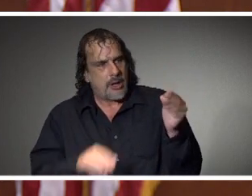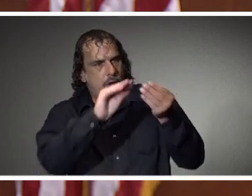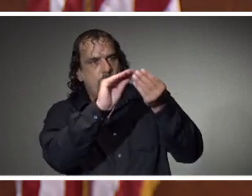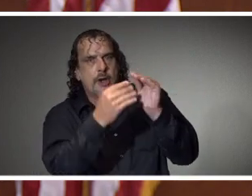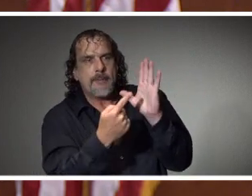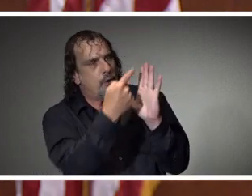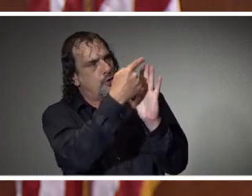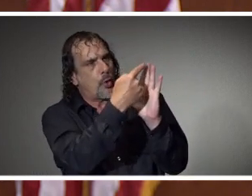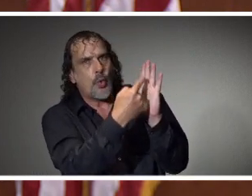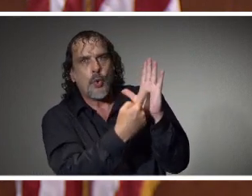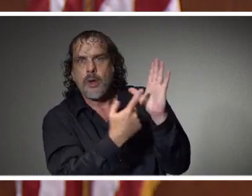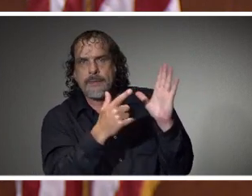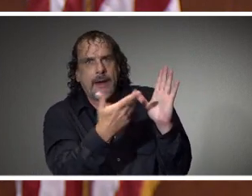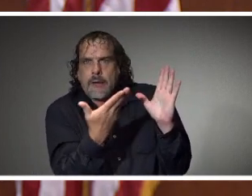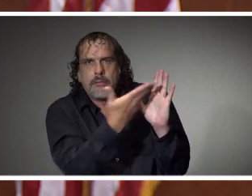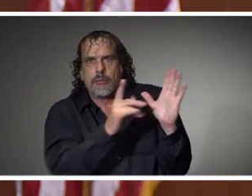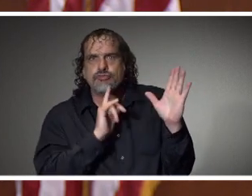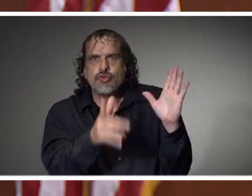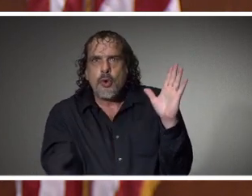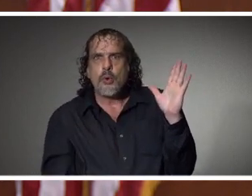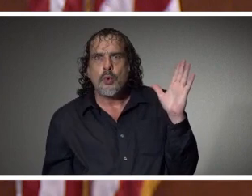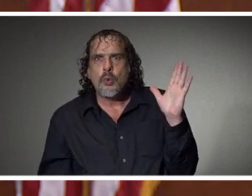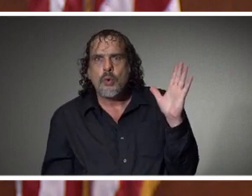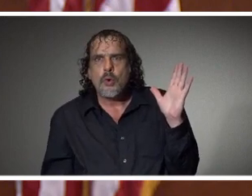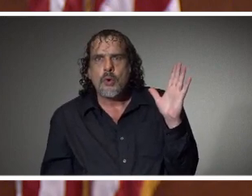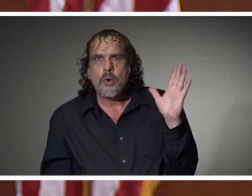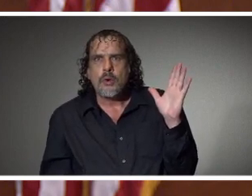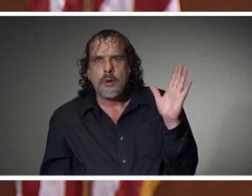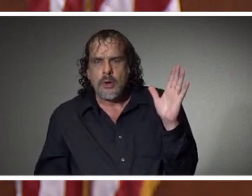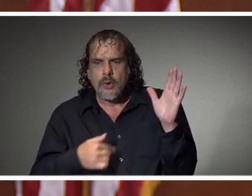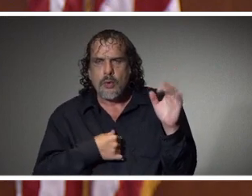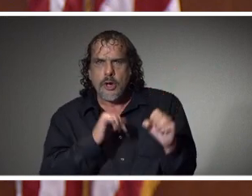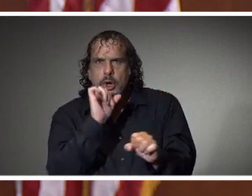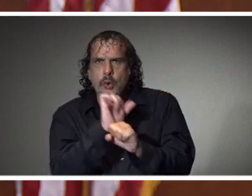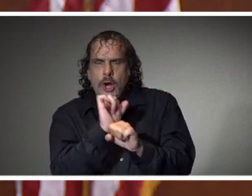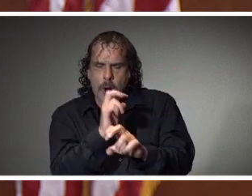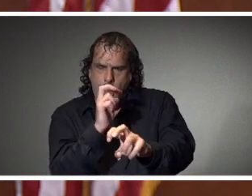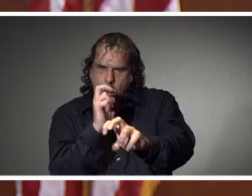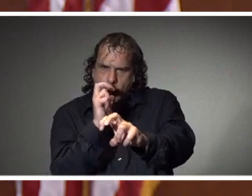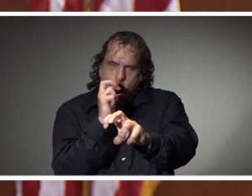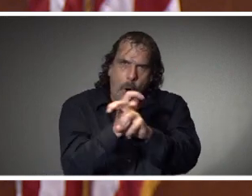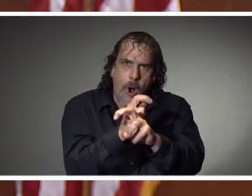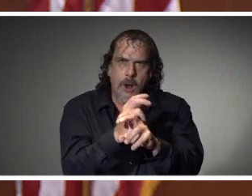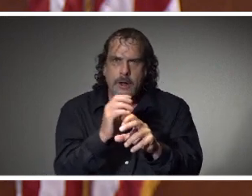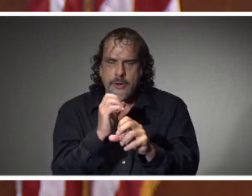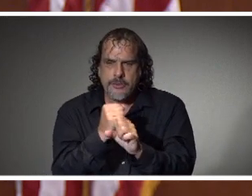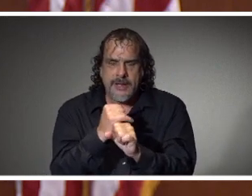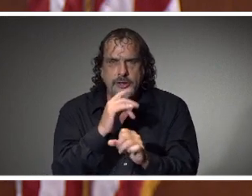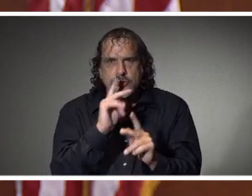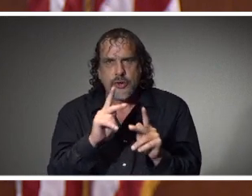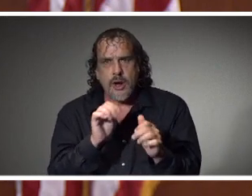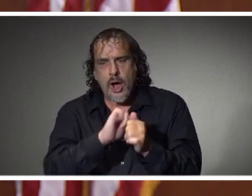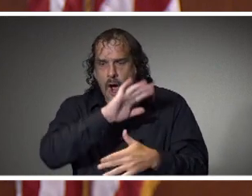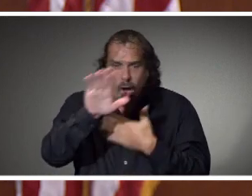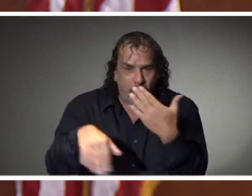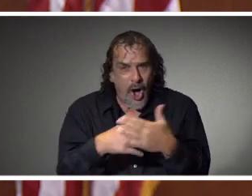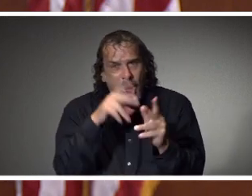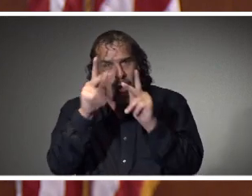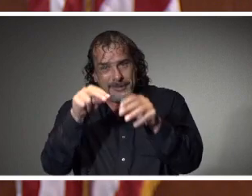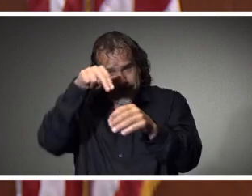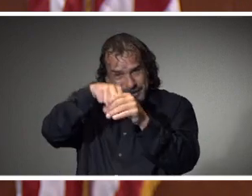are the numbers. And we are working very, very hard to make sure that all of my fellow